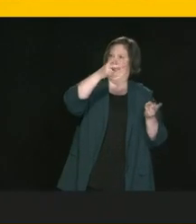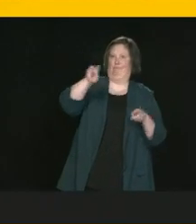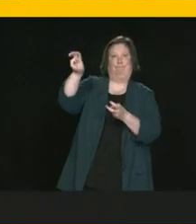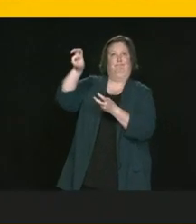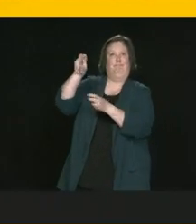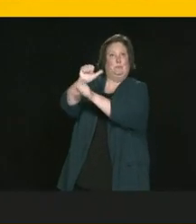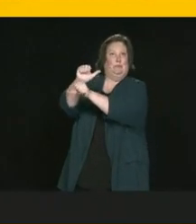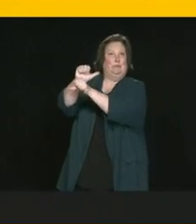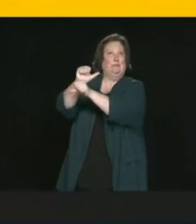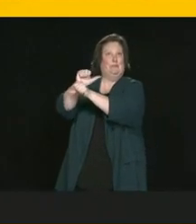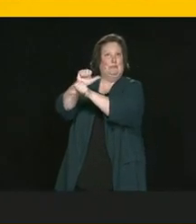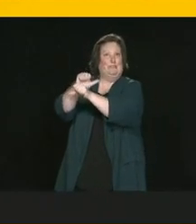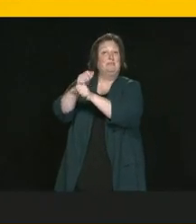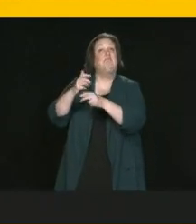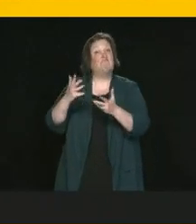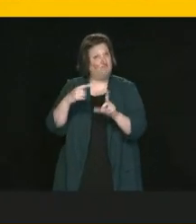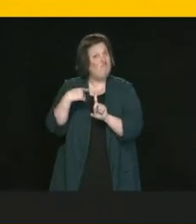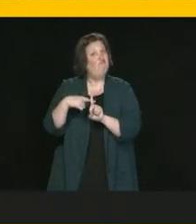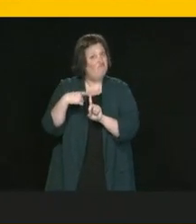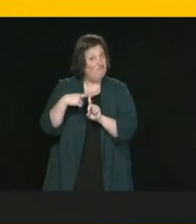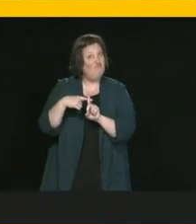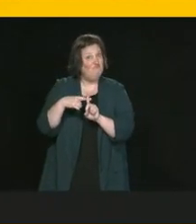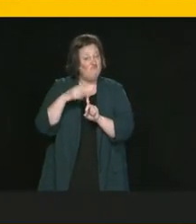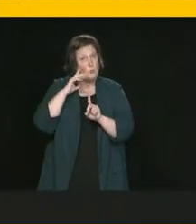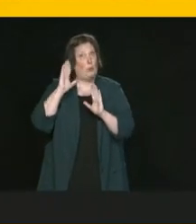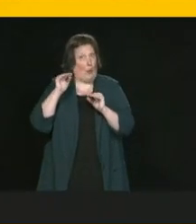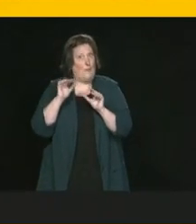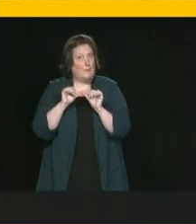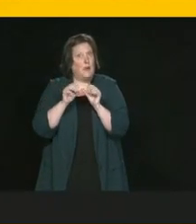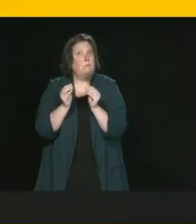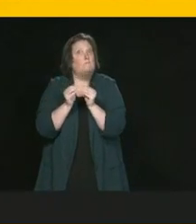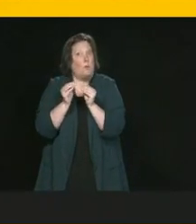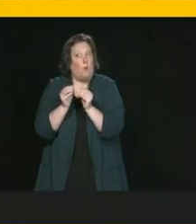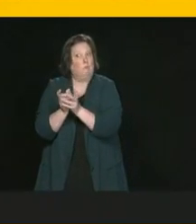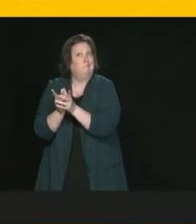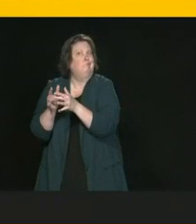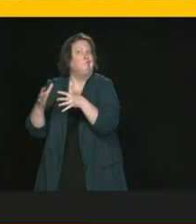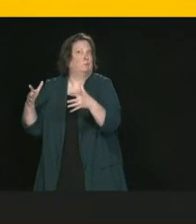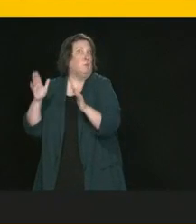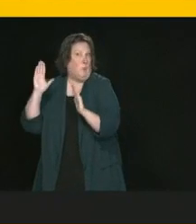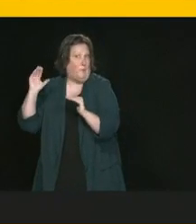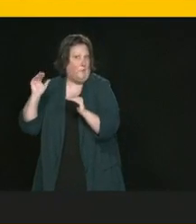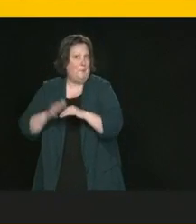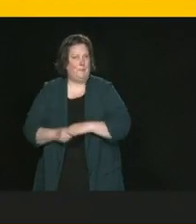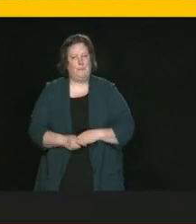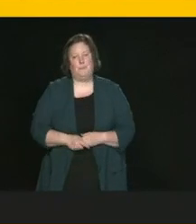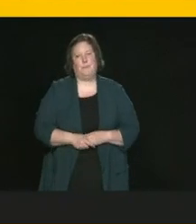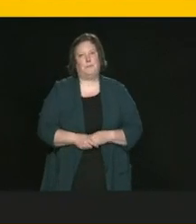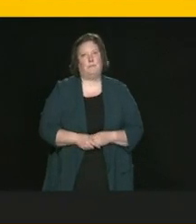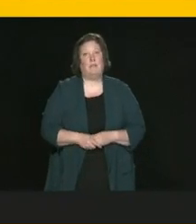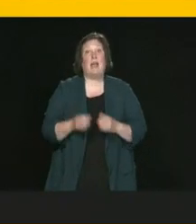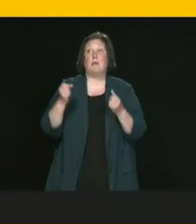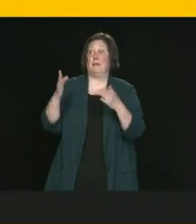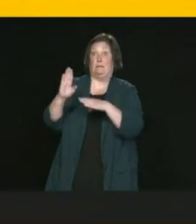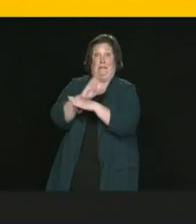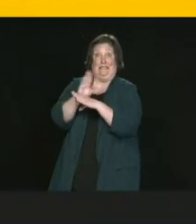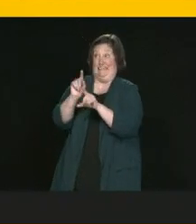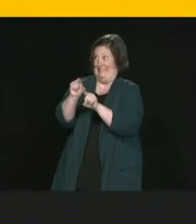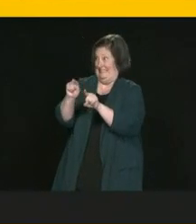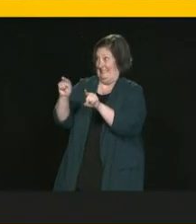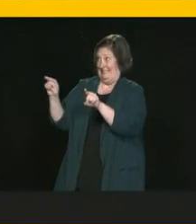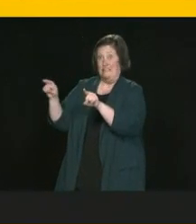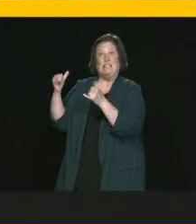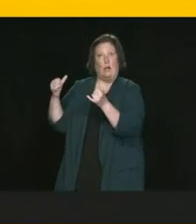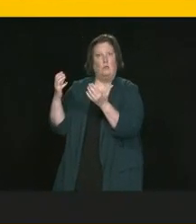positive movement, and we hope to see that continue. There are a lot of businesses who are rehiring their workers thanks to the wage